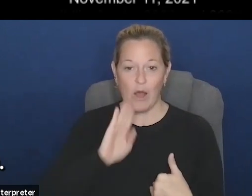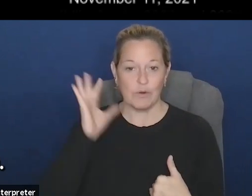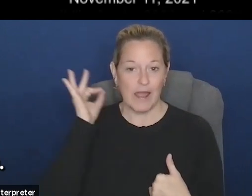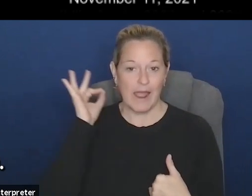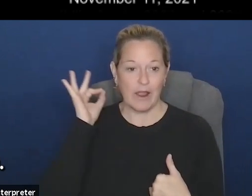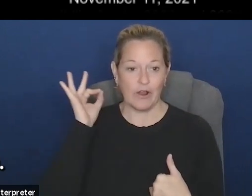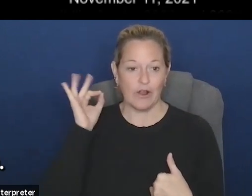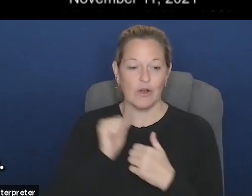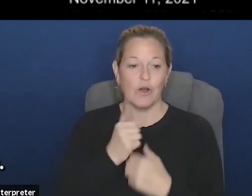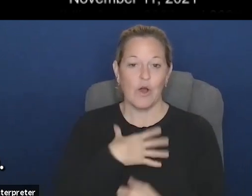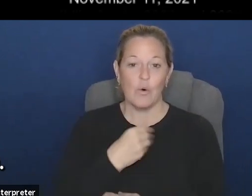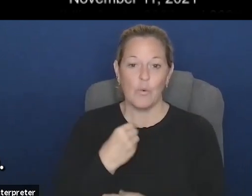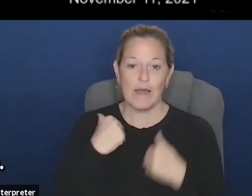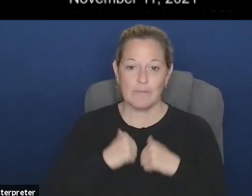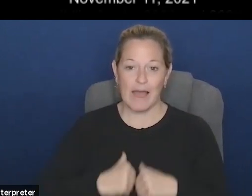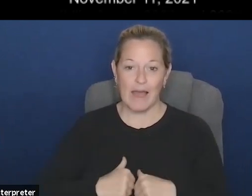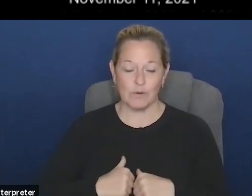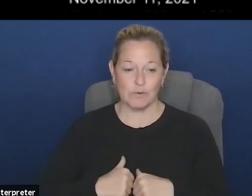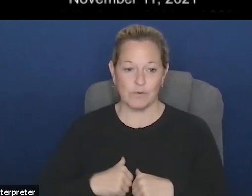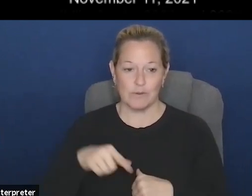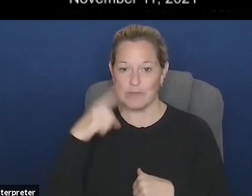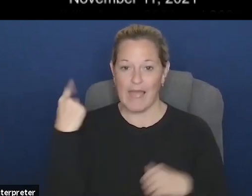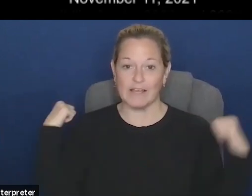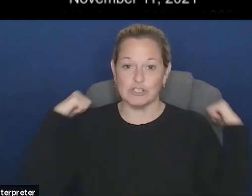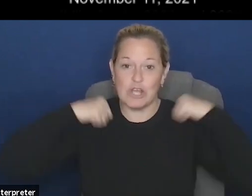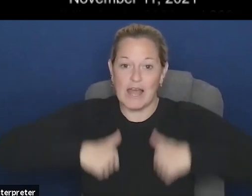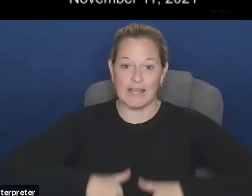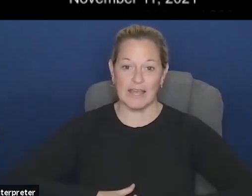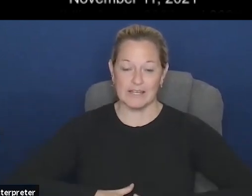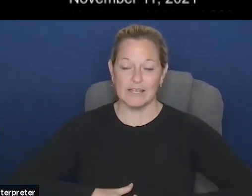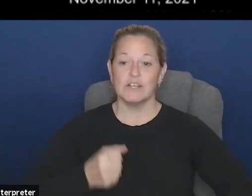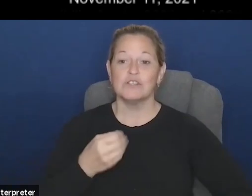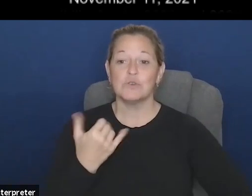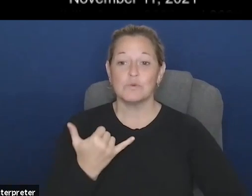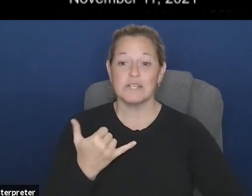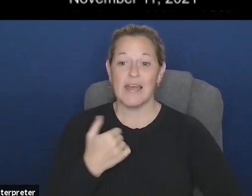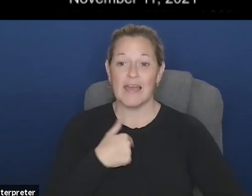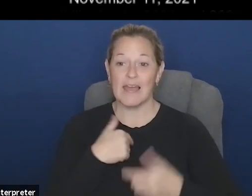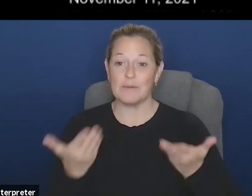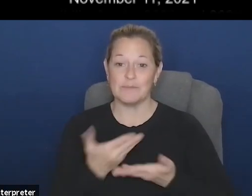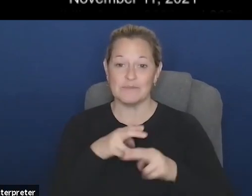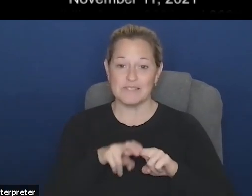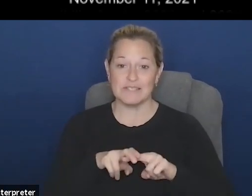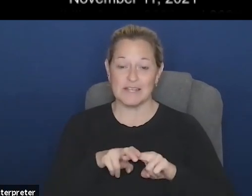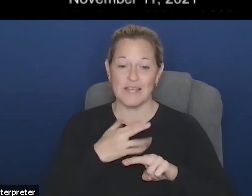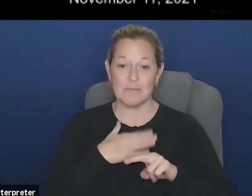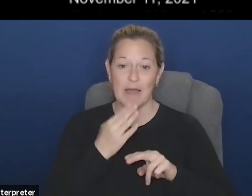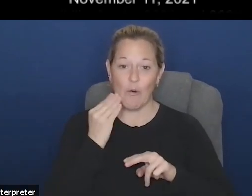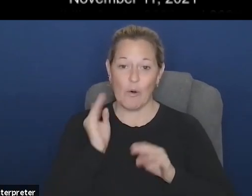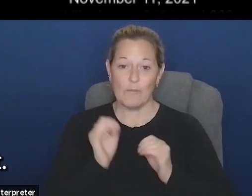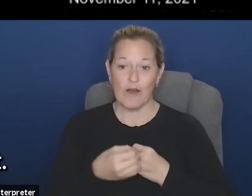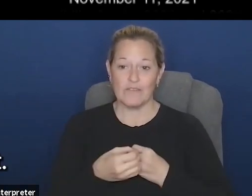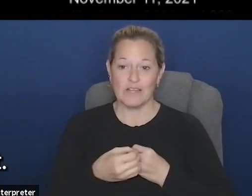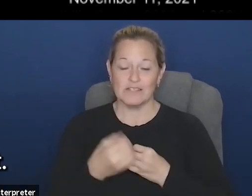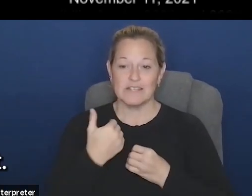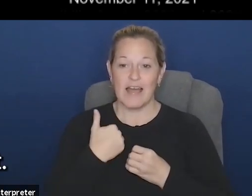white blouse with a black jacket and a necklace. So today I'm actually coming to you from my home office. I'm wearing a black jacket with a blouse that